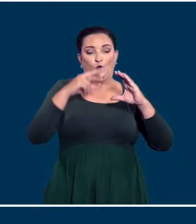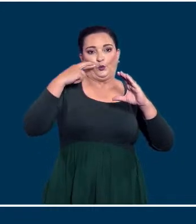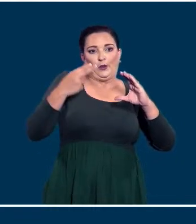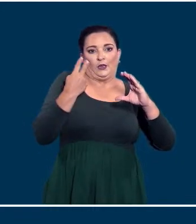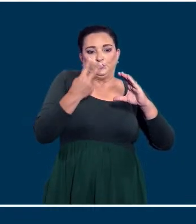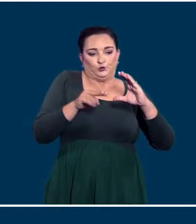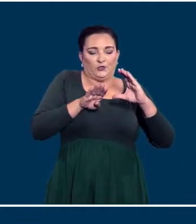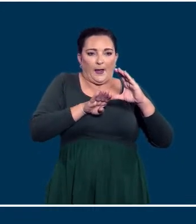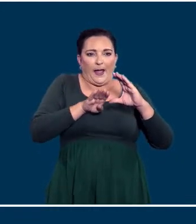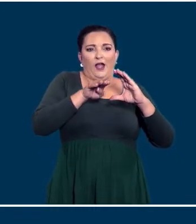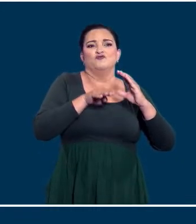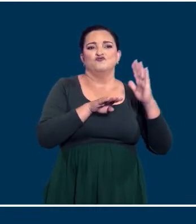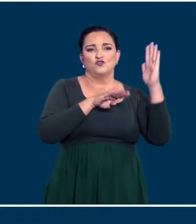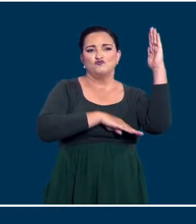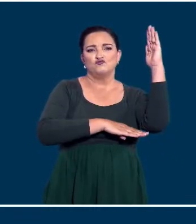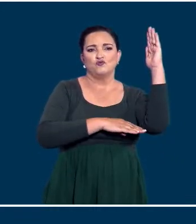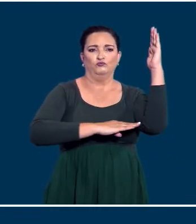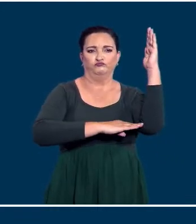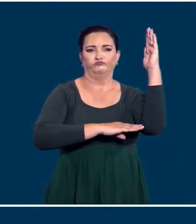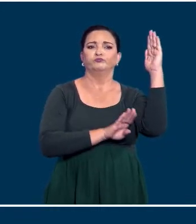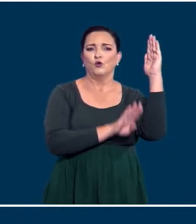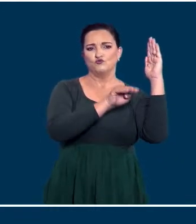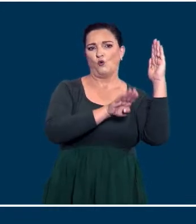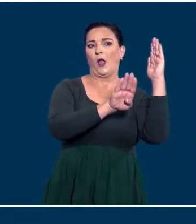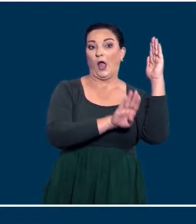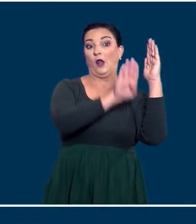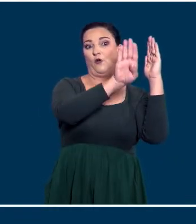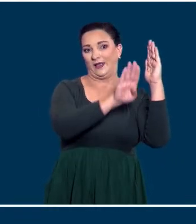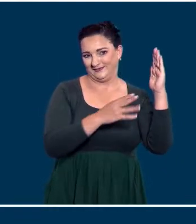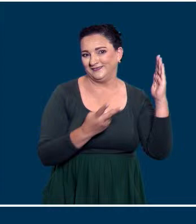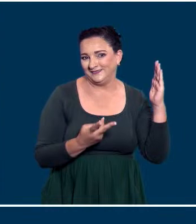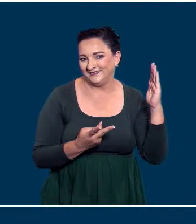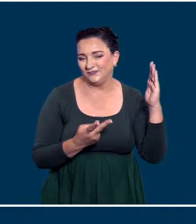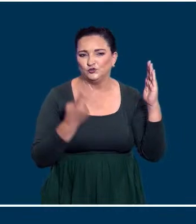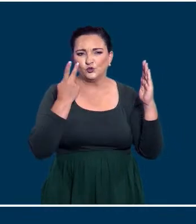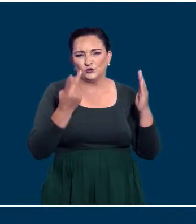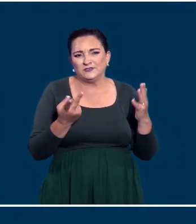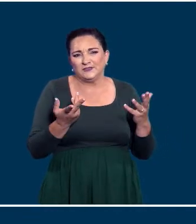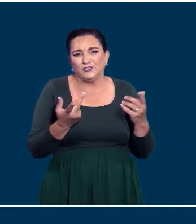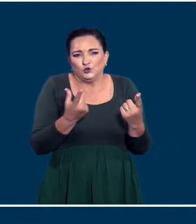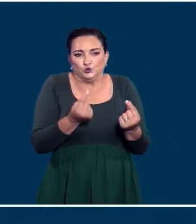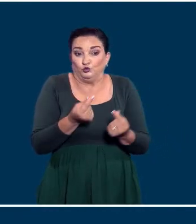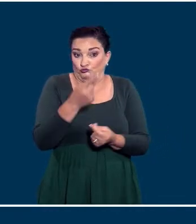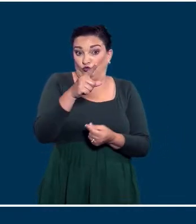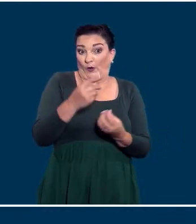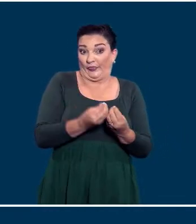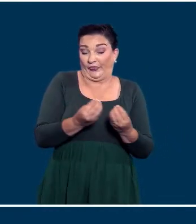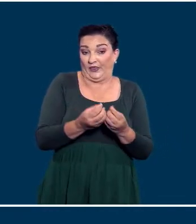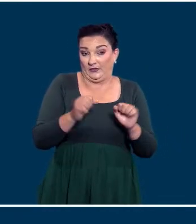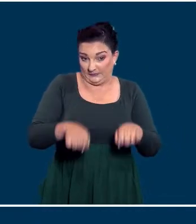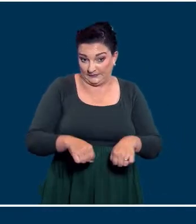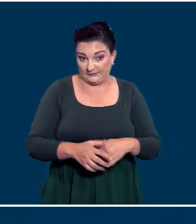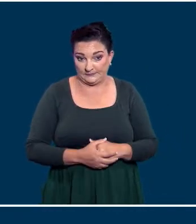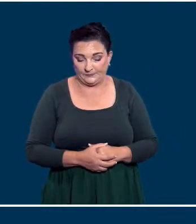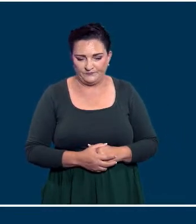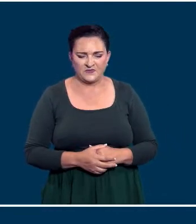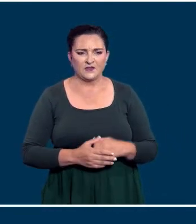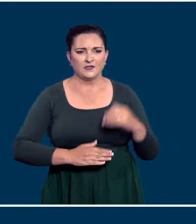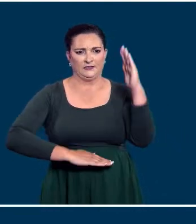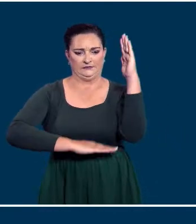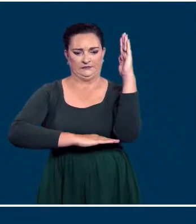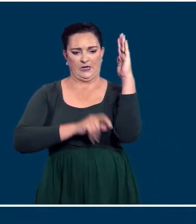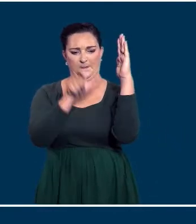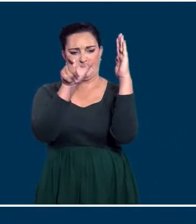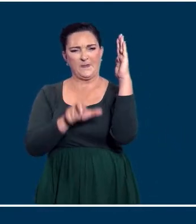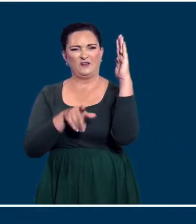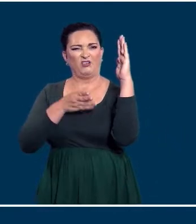real disposable income is rising. So that's doing the right thing. In the middle, you've got another version